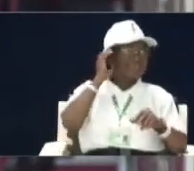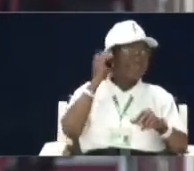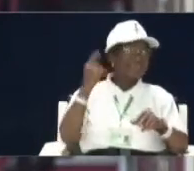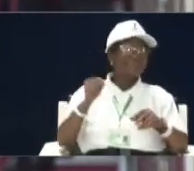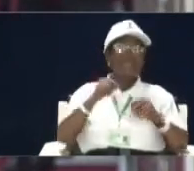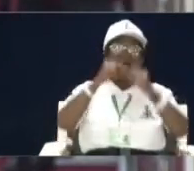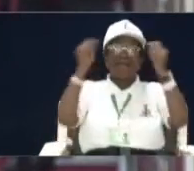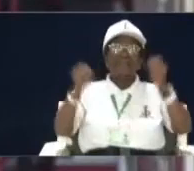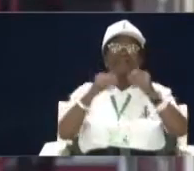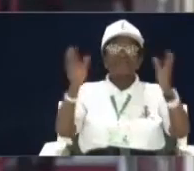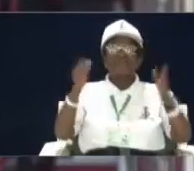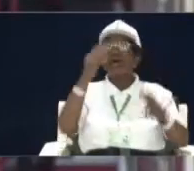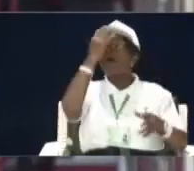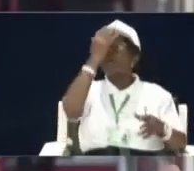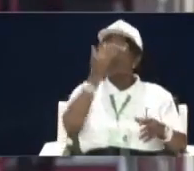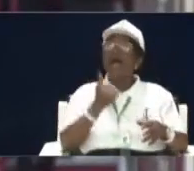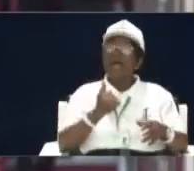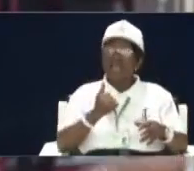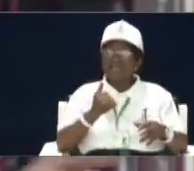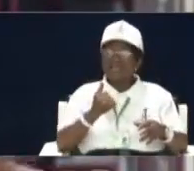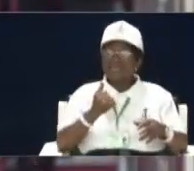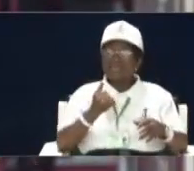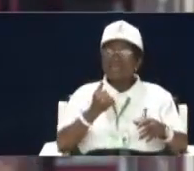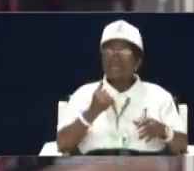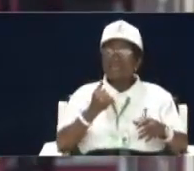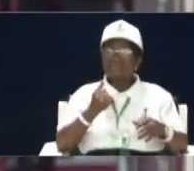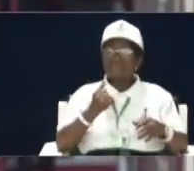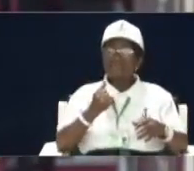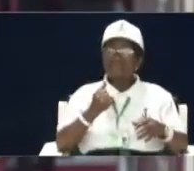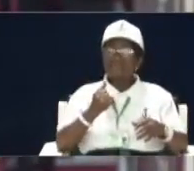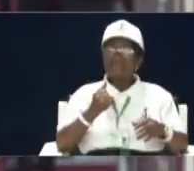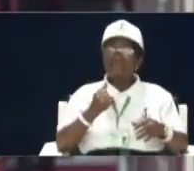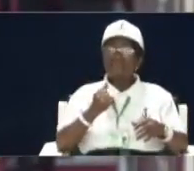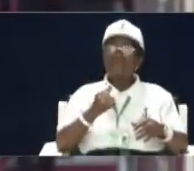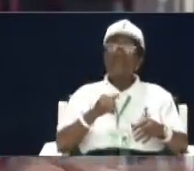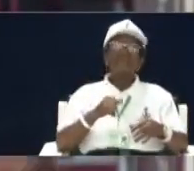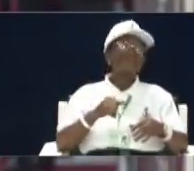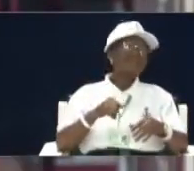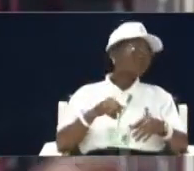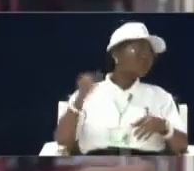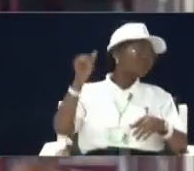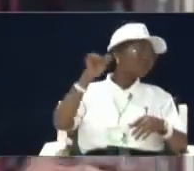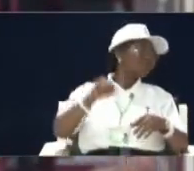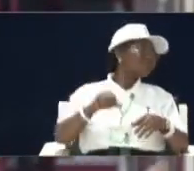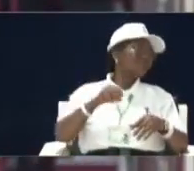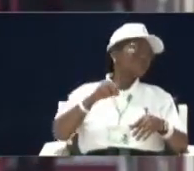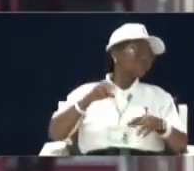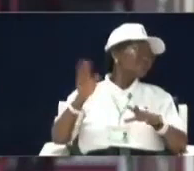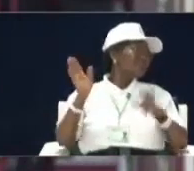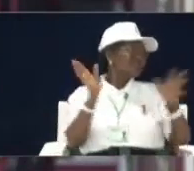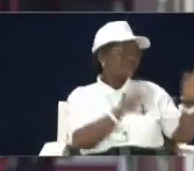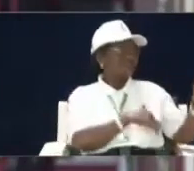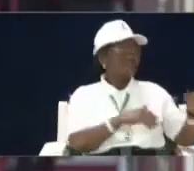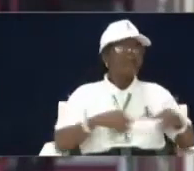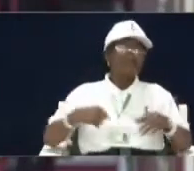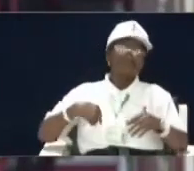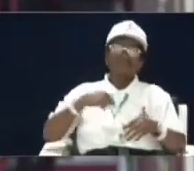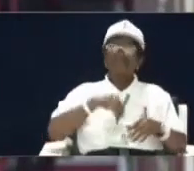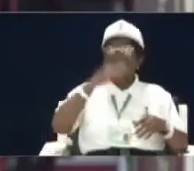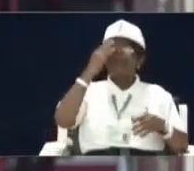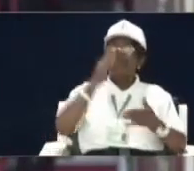Why? We are saying, move out of the way, Joe. We know somebody is coming with four children.